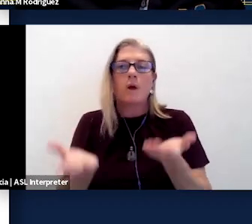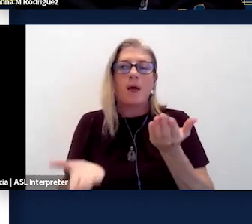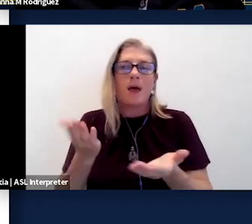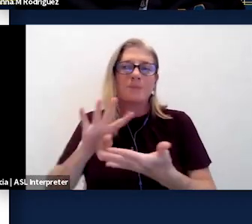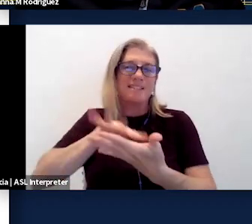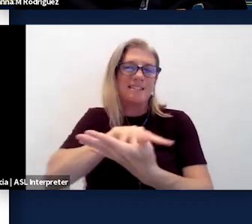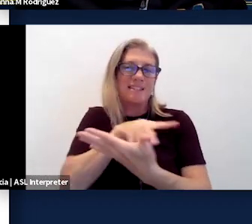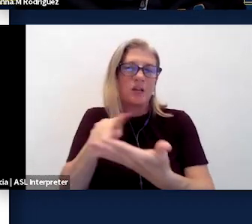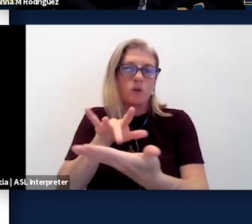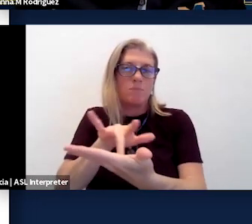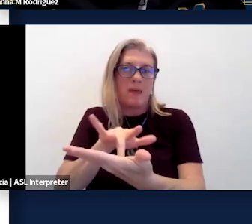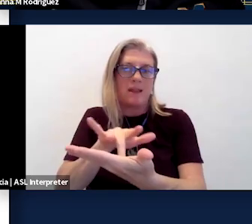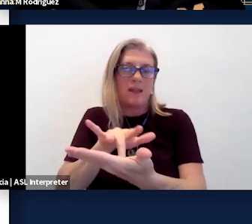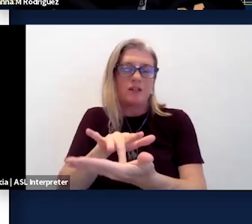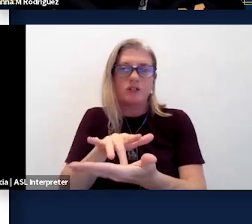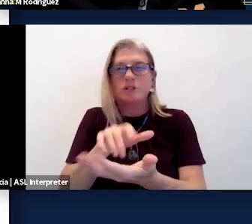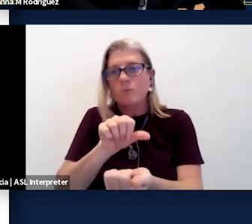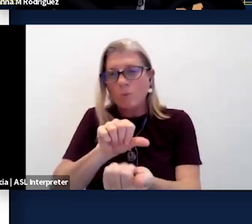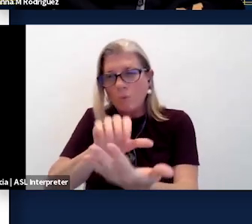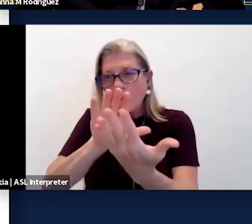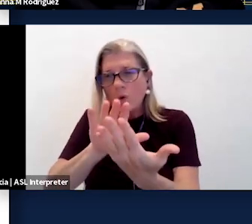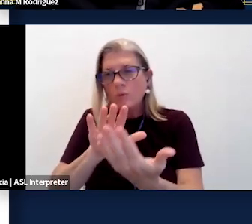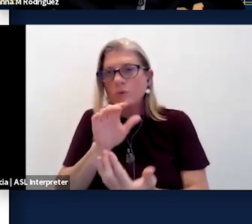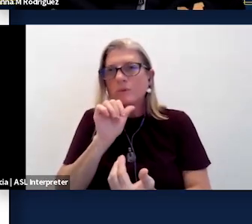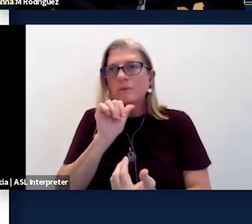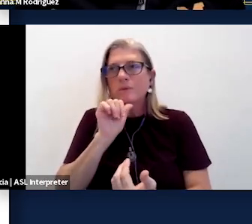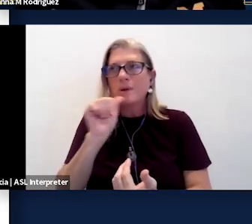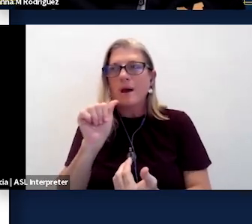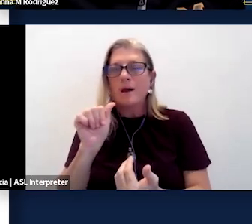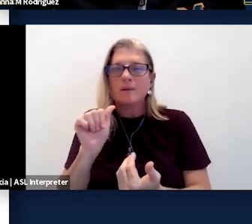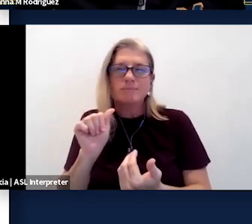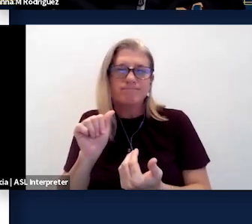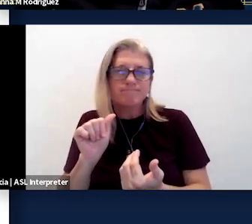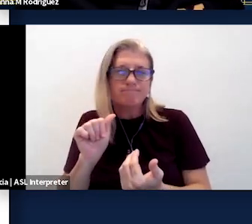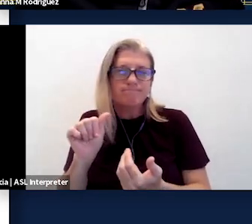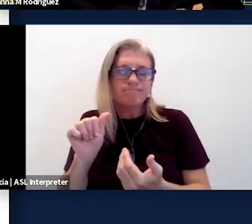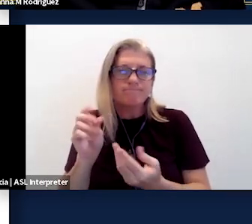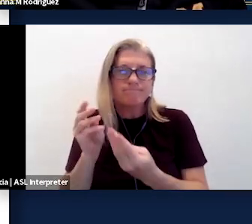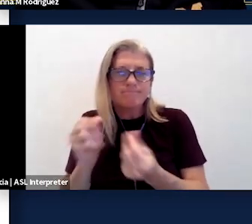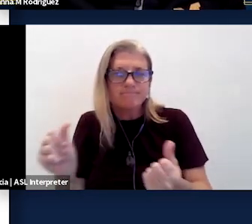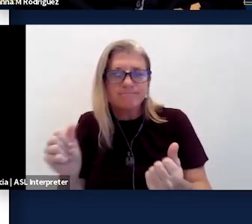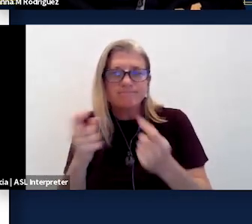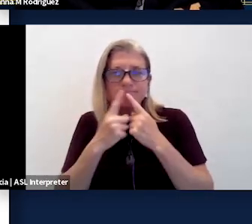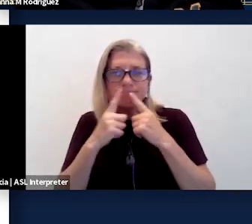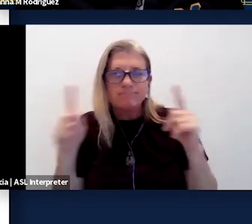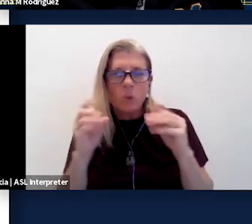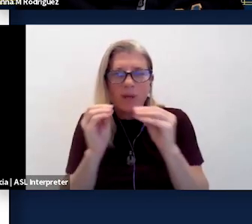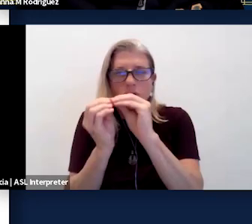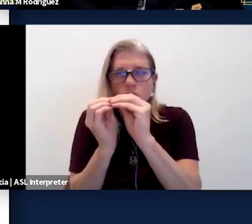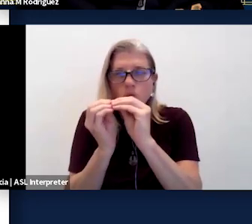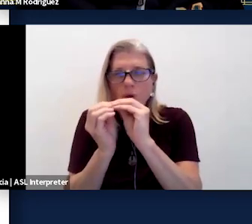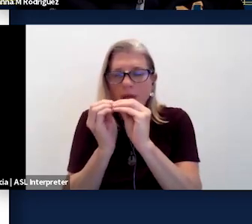of the medications and methods were just not as proficient or efficient, and we can